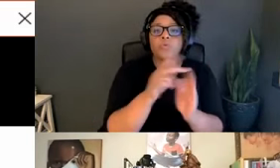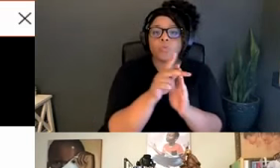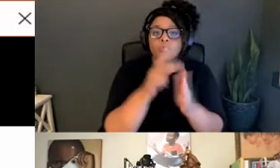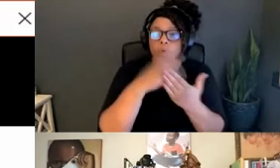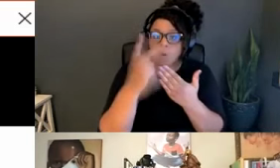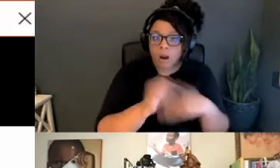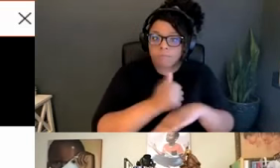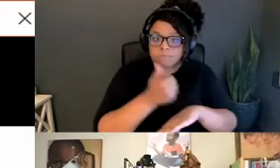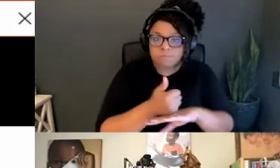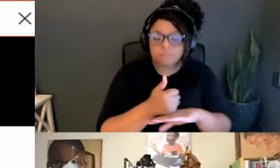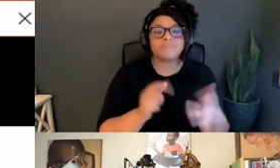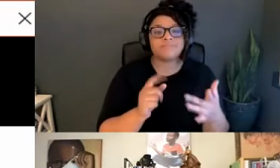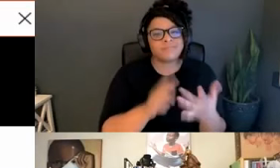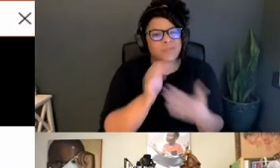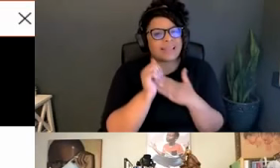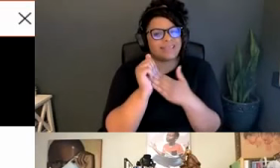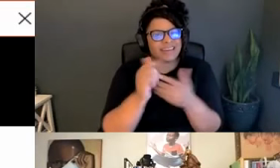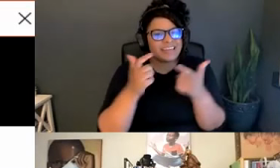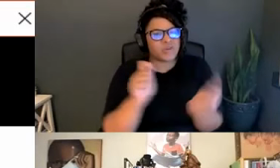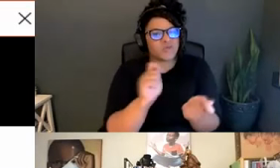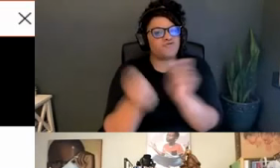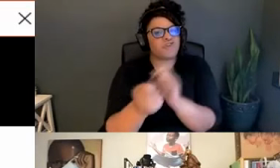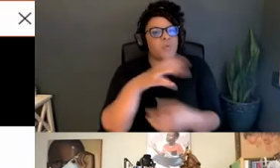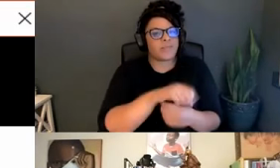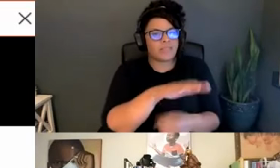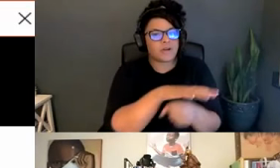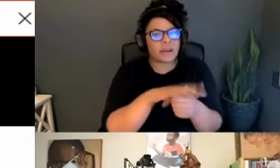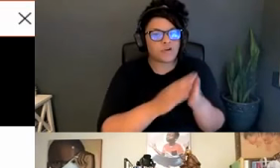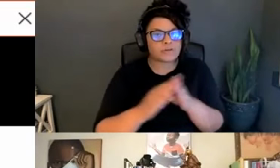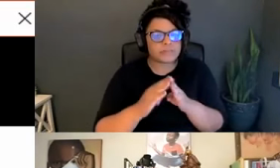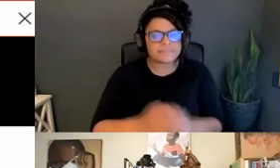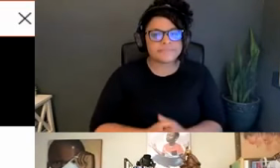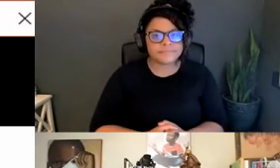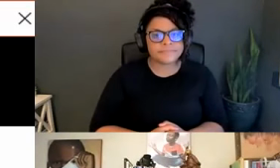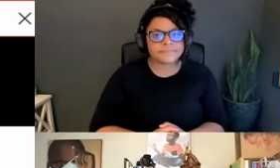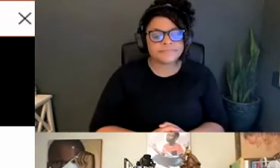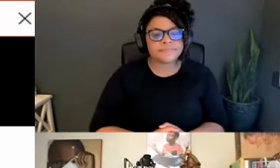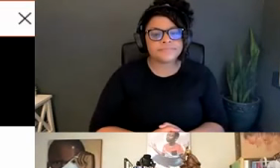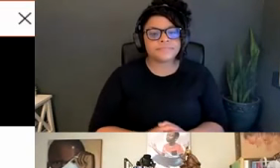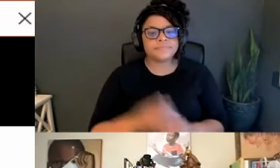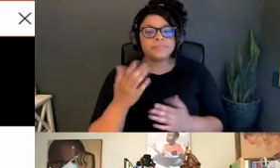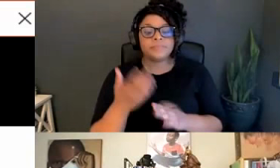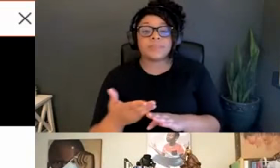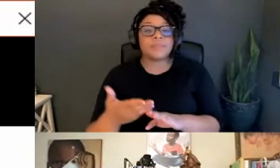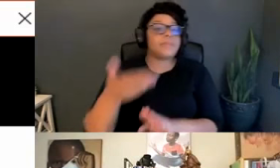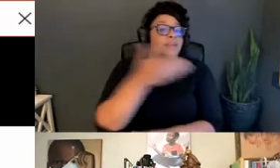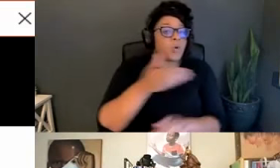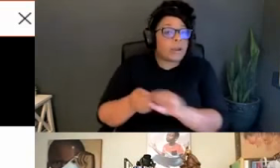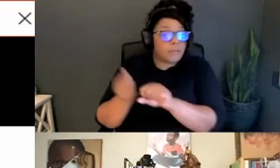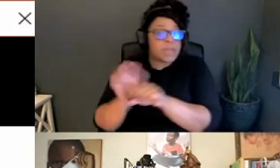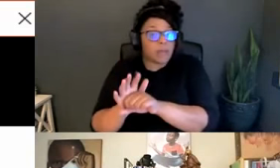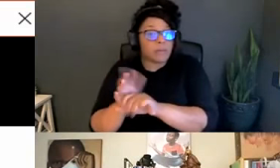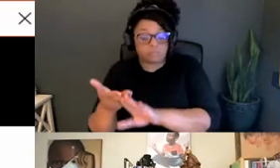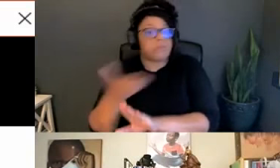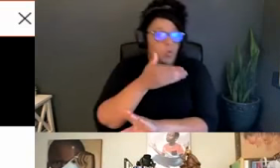really leading substantial changes in their neighborhood. And back before even the pandemic started,